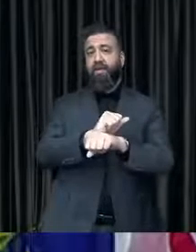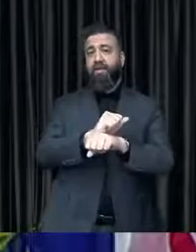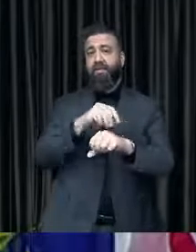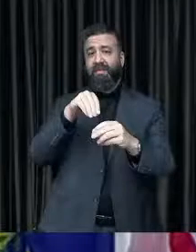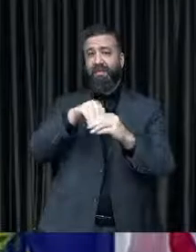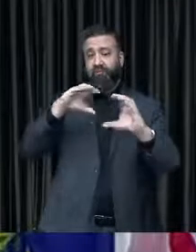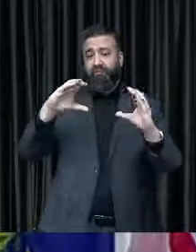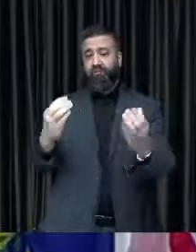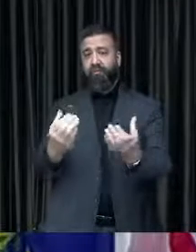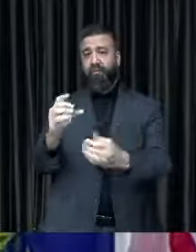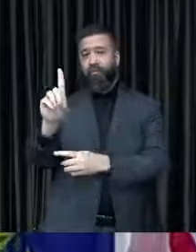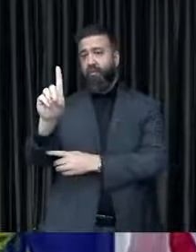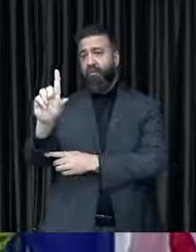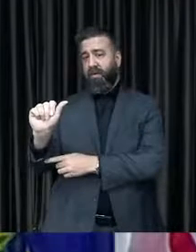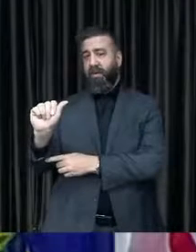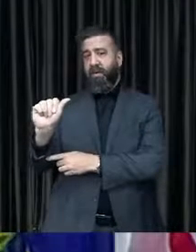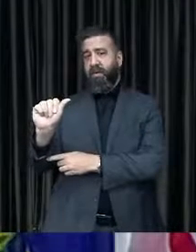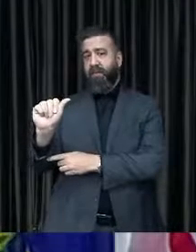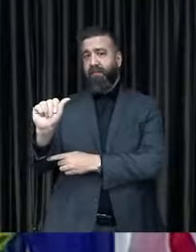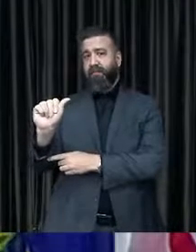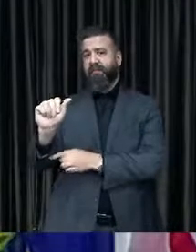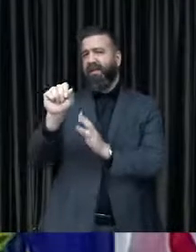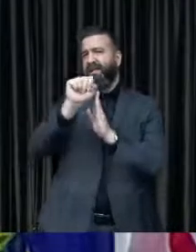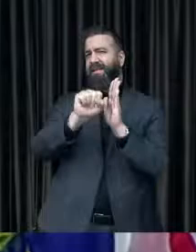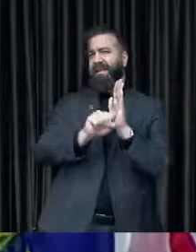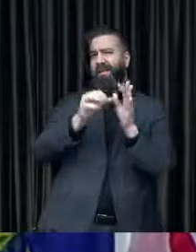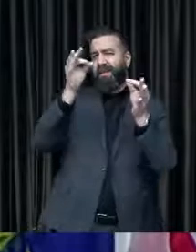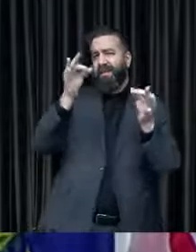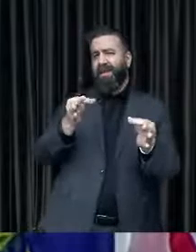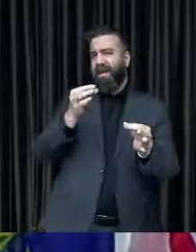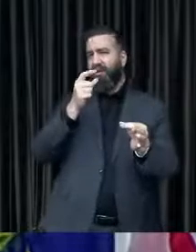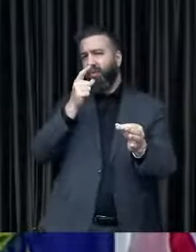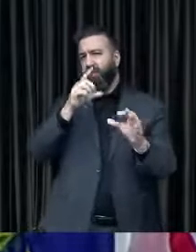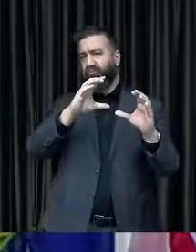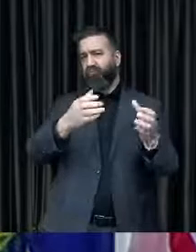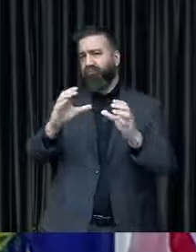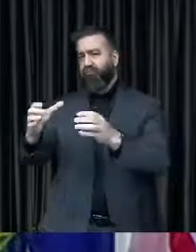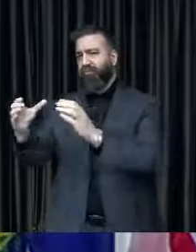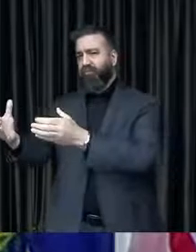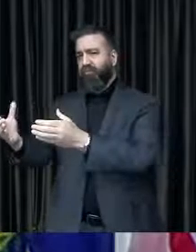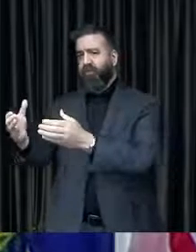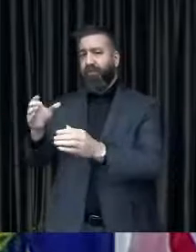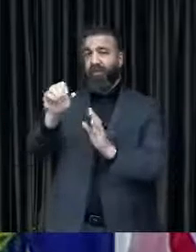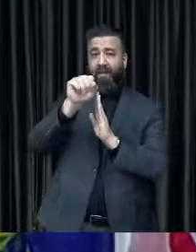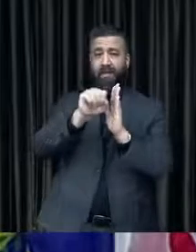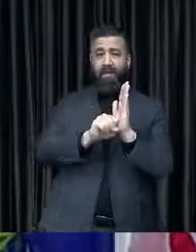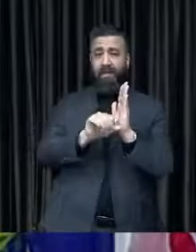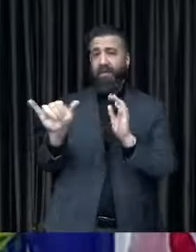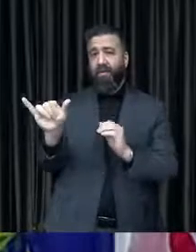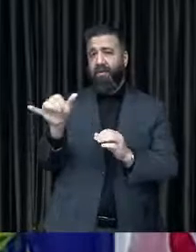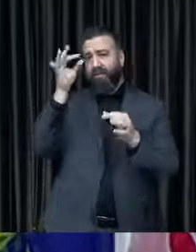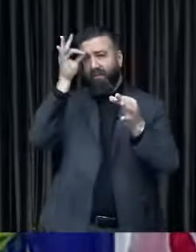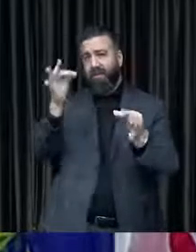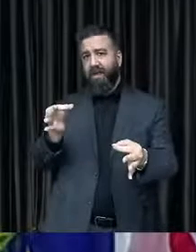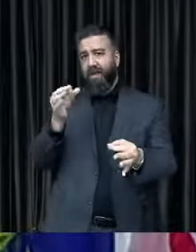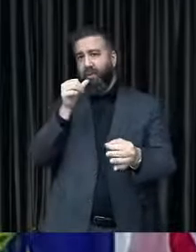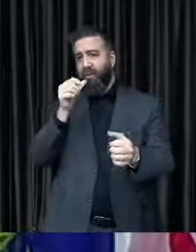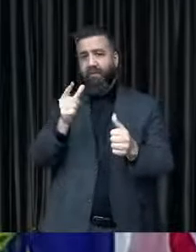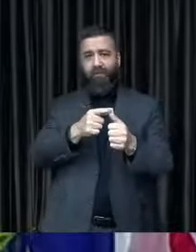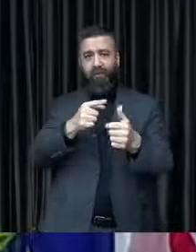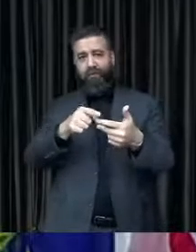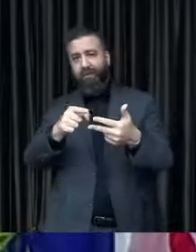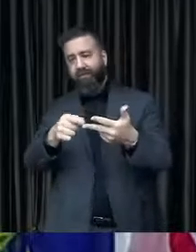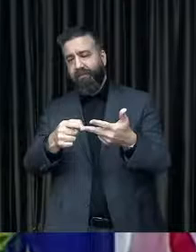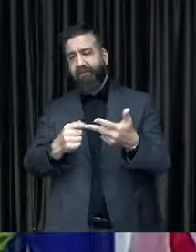of vaccine recipients as defined by the state, which is overseeing the distribution of the vaccine. The Health